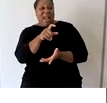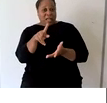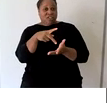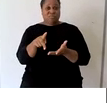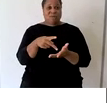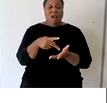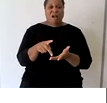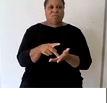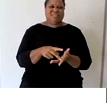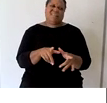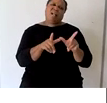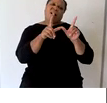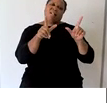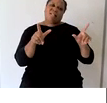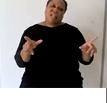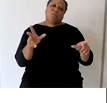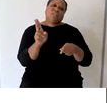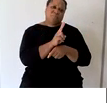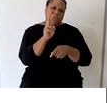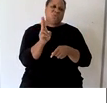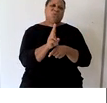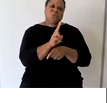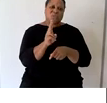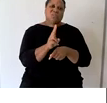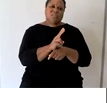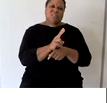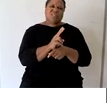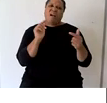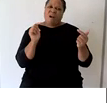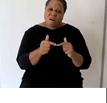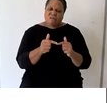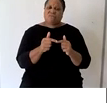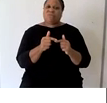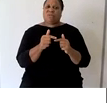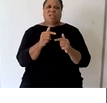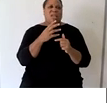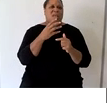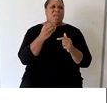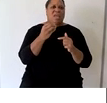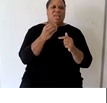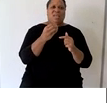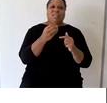just the language that's being used is very harmful, and it plays towards